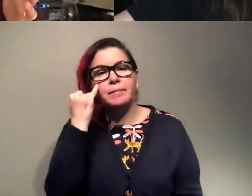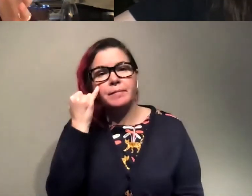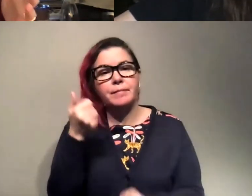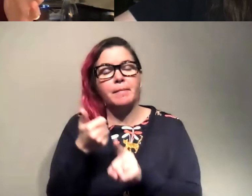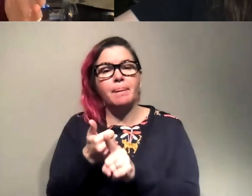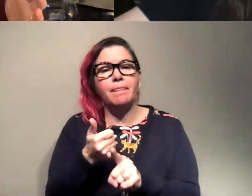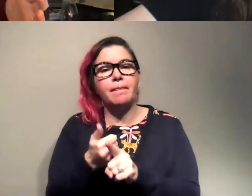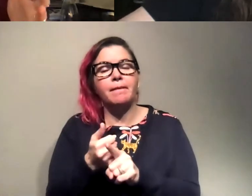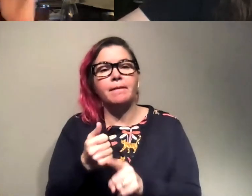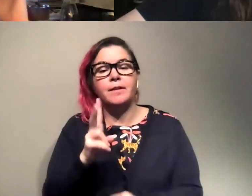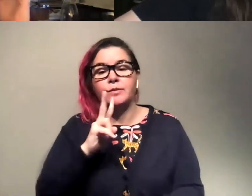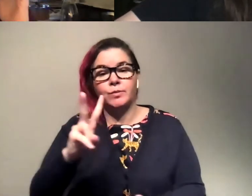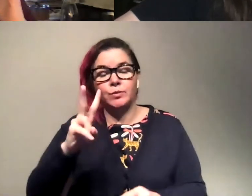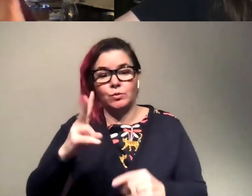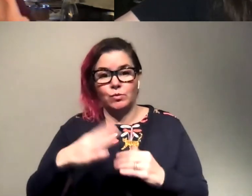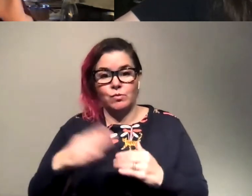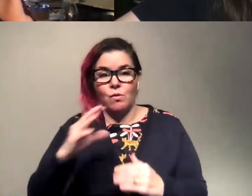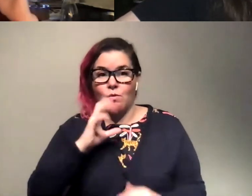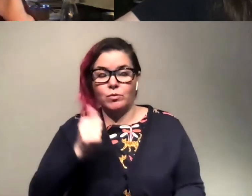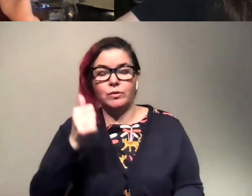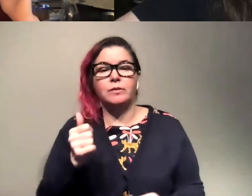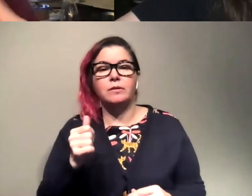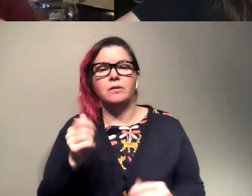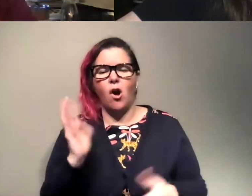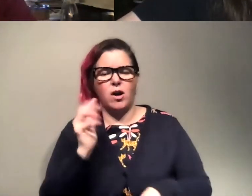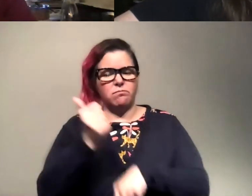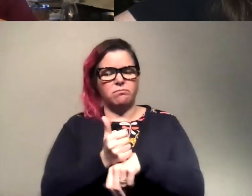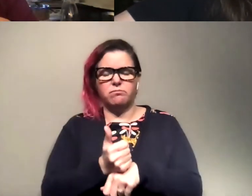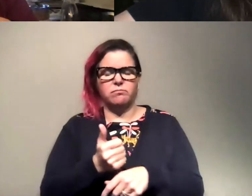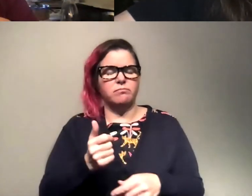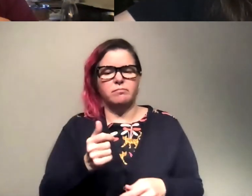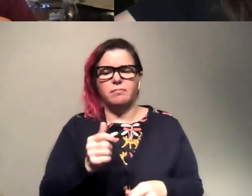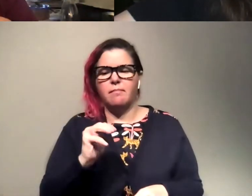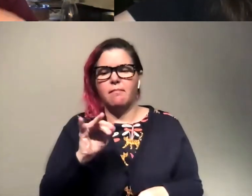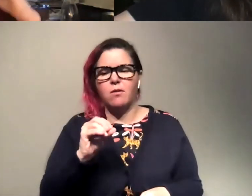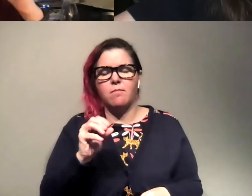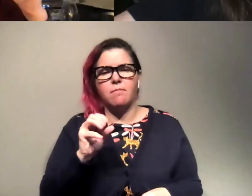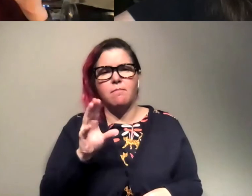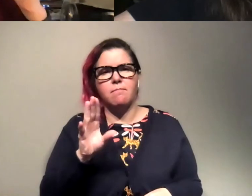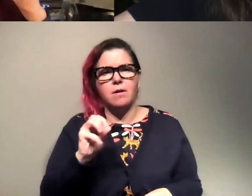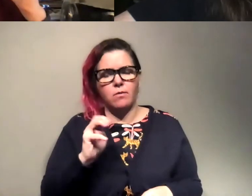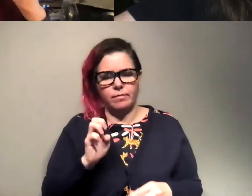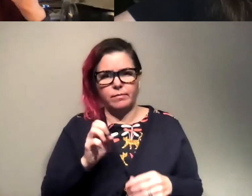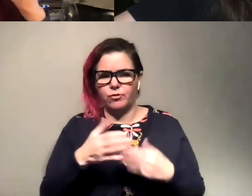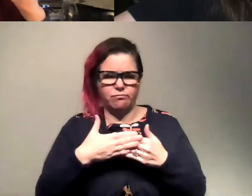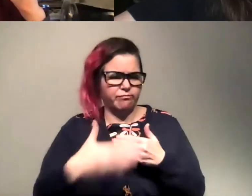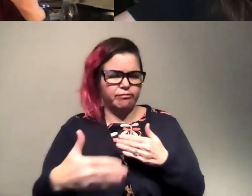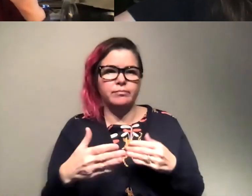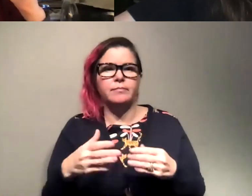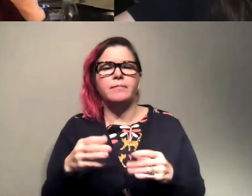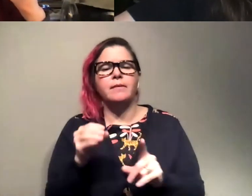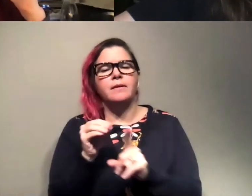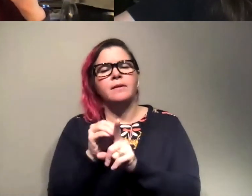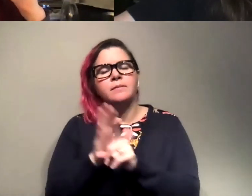2 years or older, where your microbiome is sort of established what it's going to look like for the rest of your life, the exposure